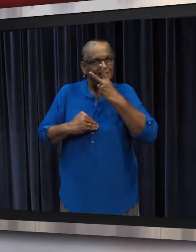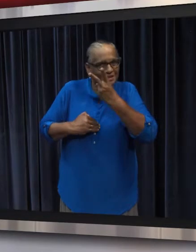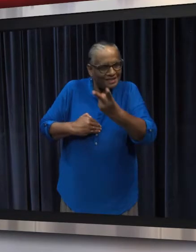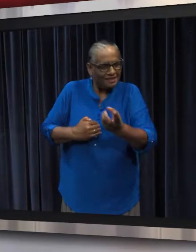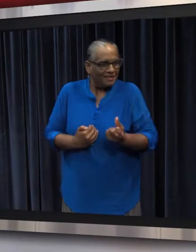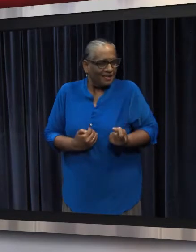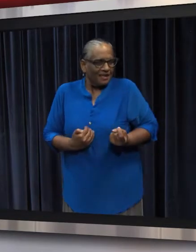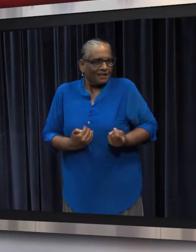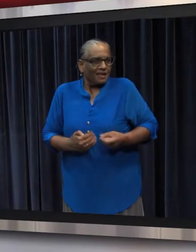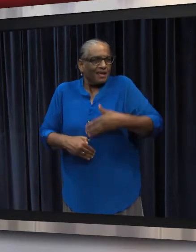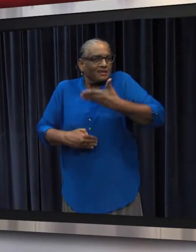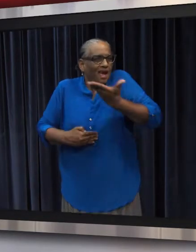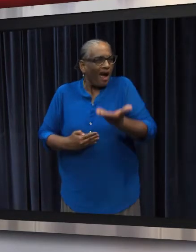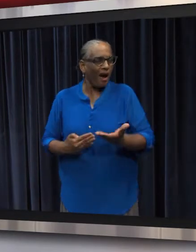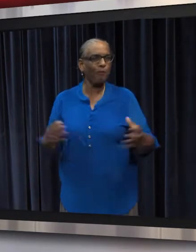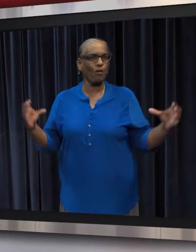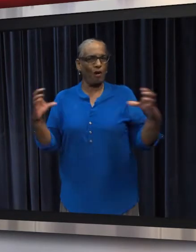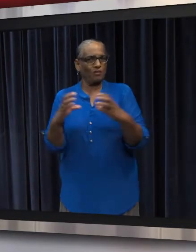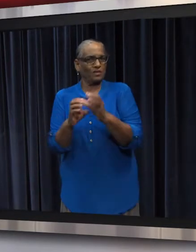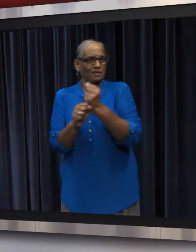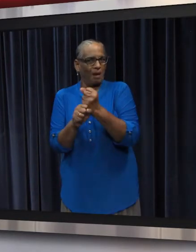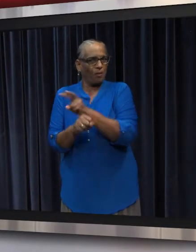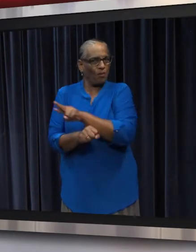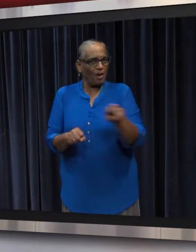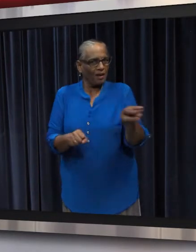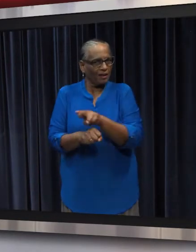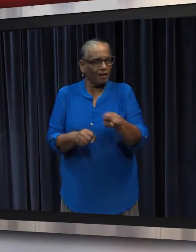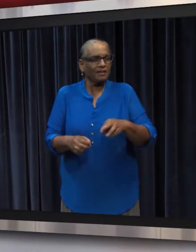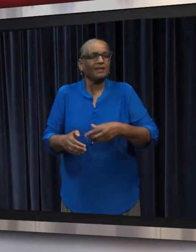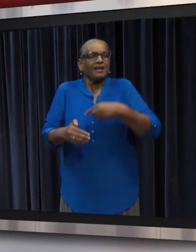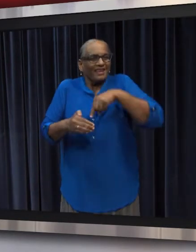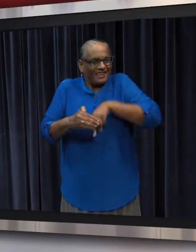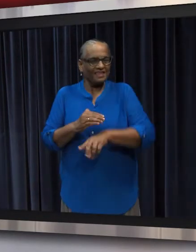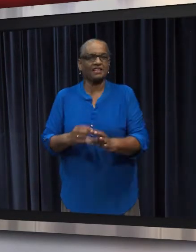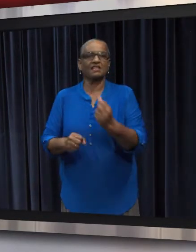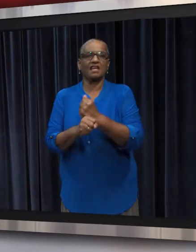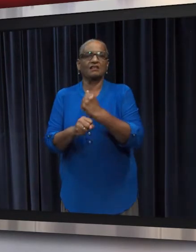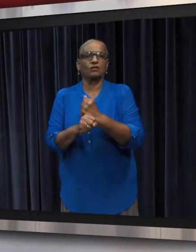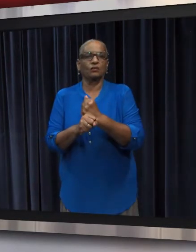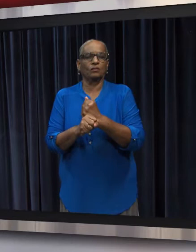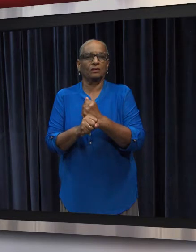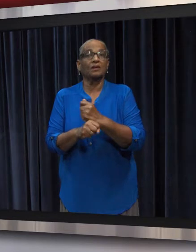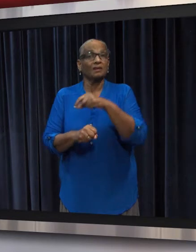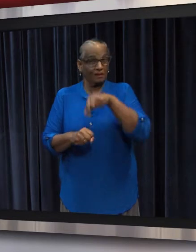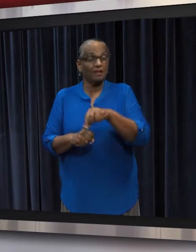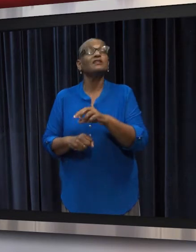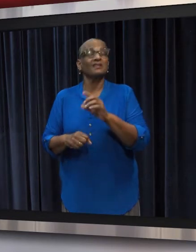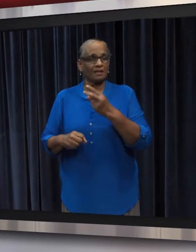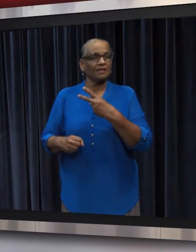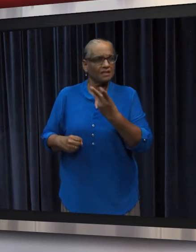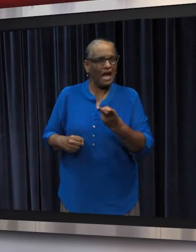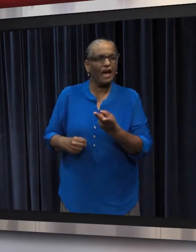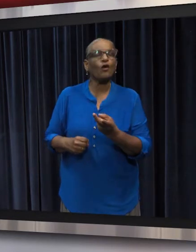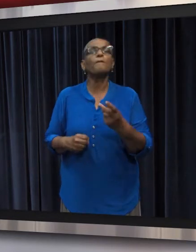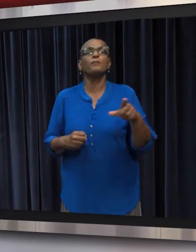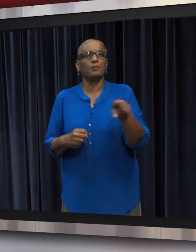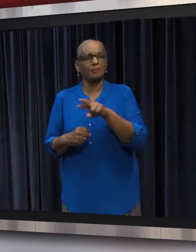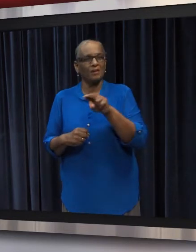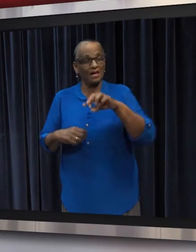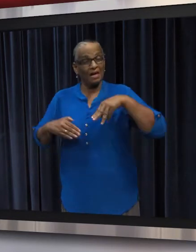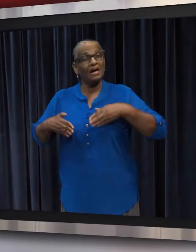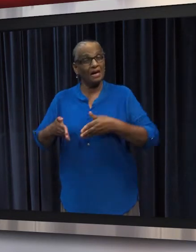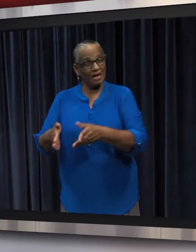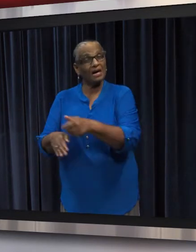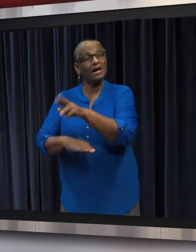noticed that there is interest in strengthening the cooperation relationship. This is one of the